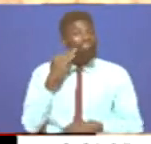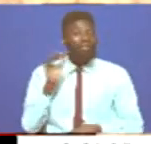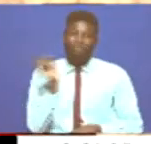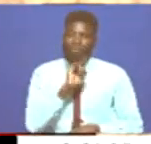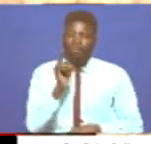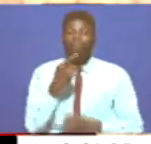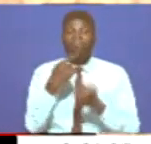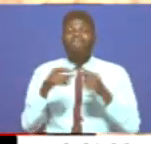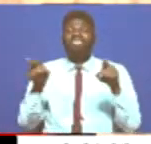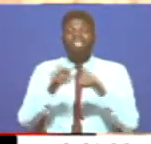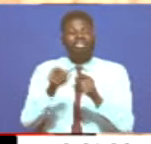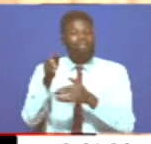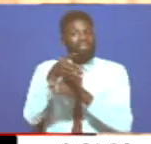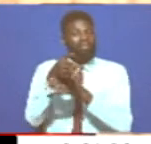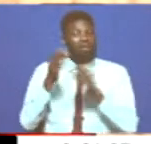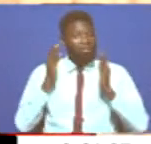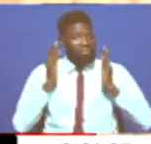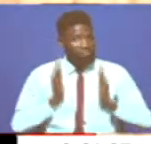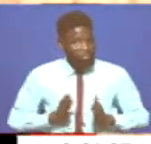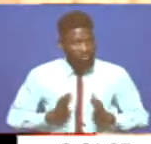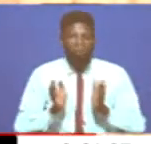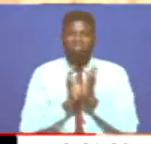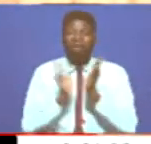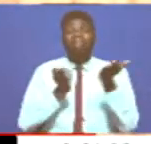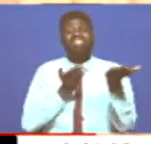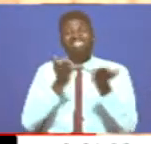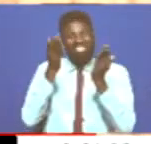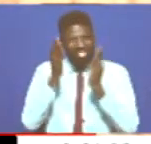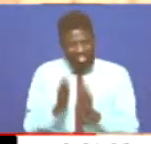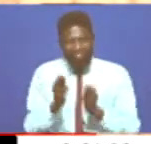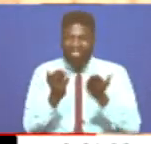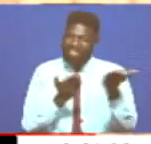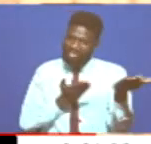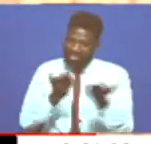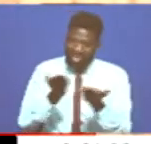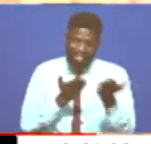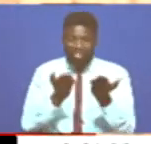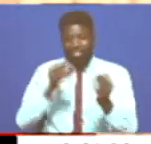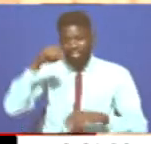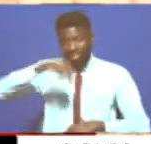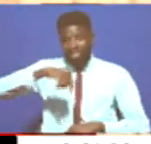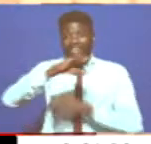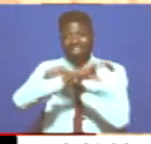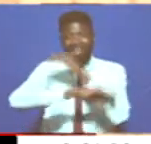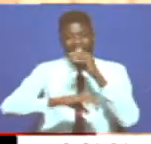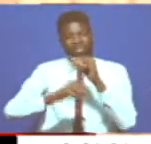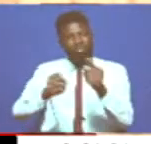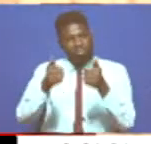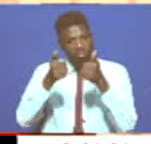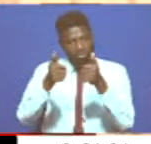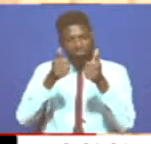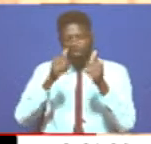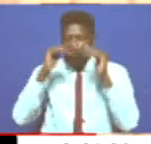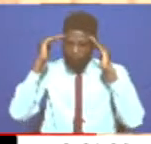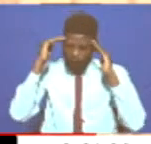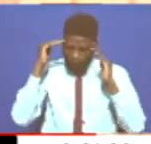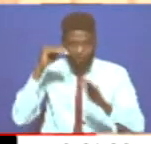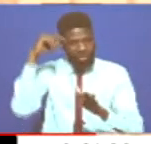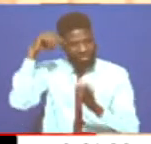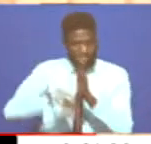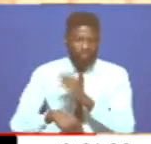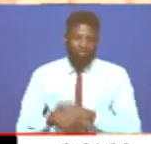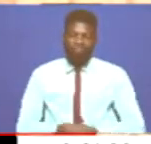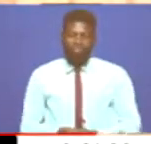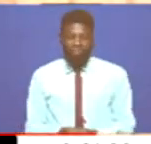and a committed public servant who served this country with distinction and utmost dedication.